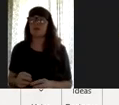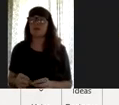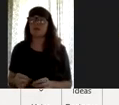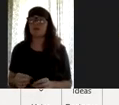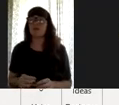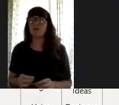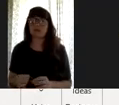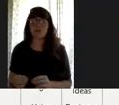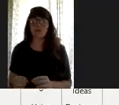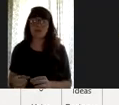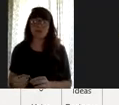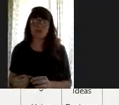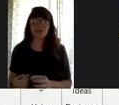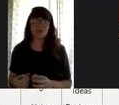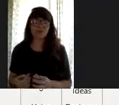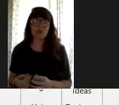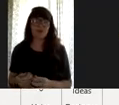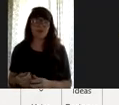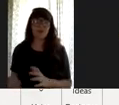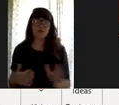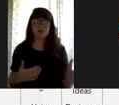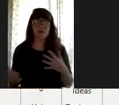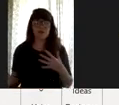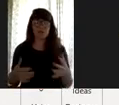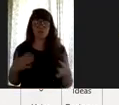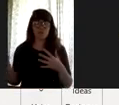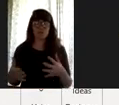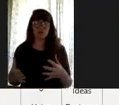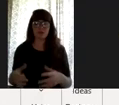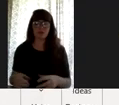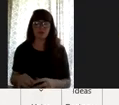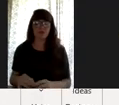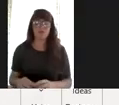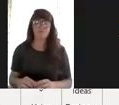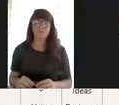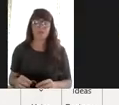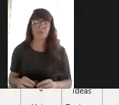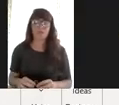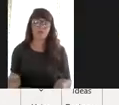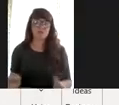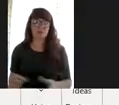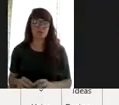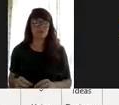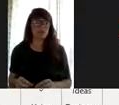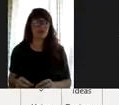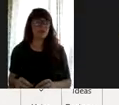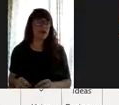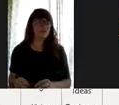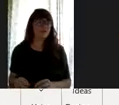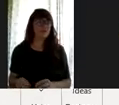Yeah. I think just giving people the time to watch it, to try to learn it for themselves, to just kind of go through it.